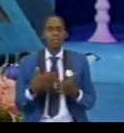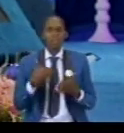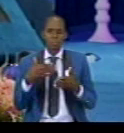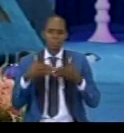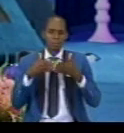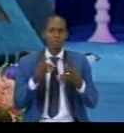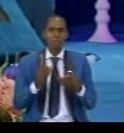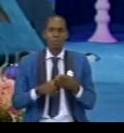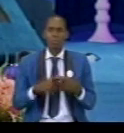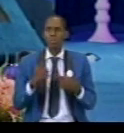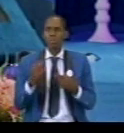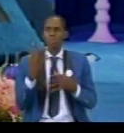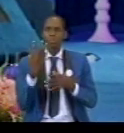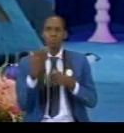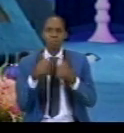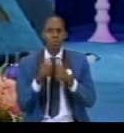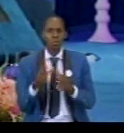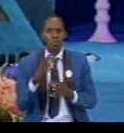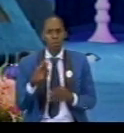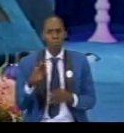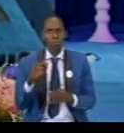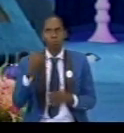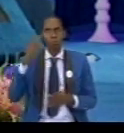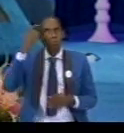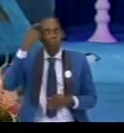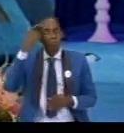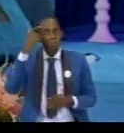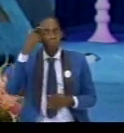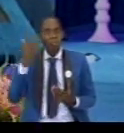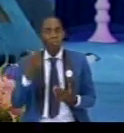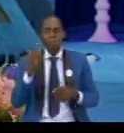No, I could not talk. And even